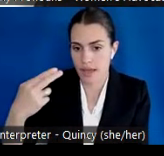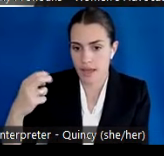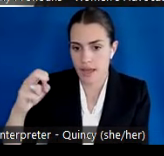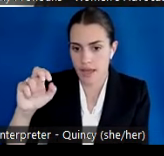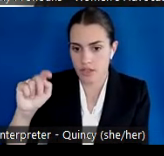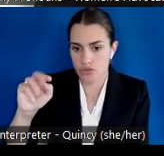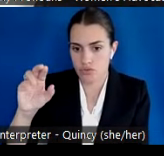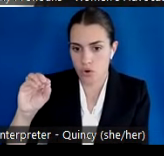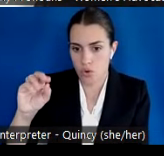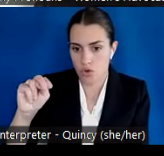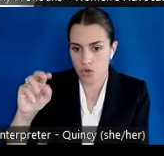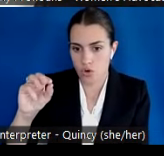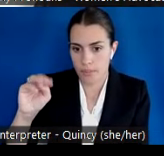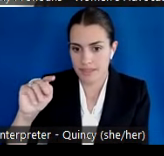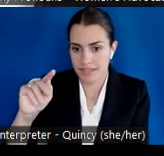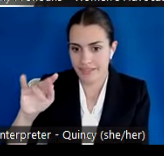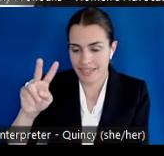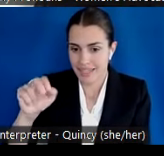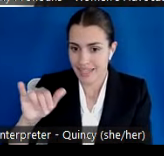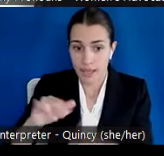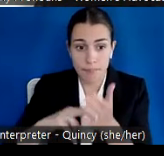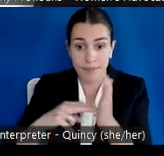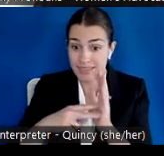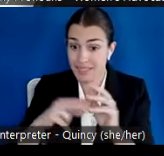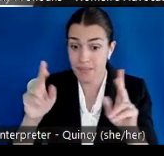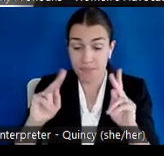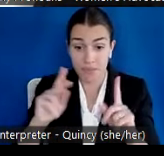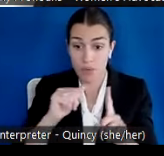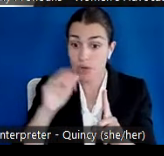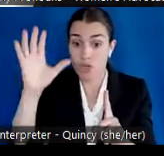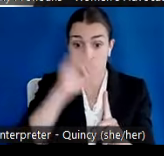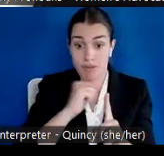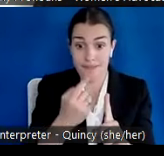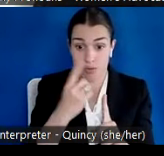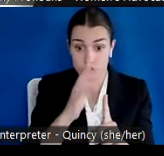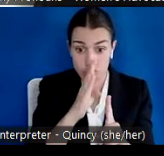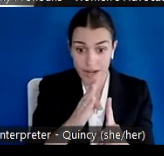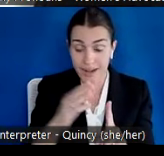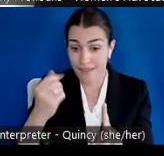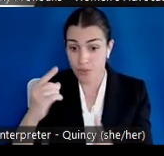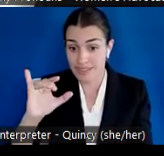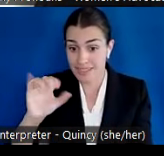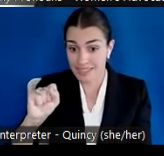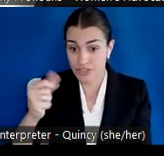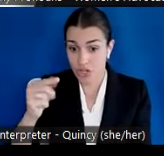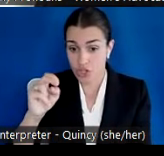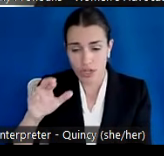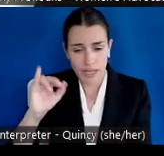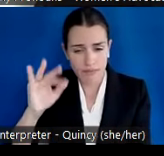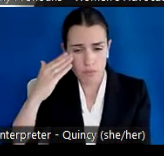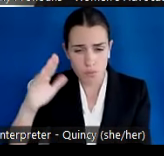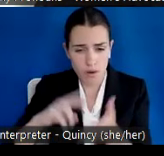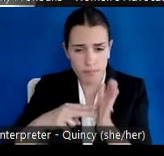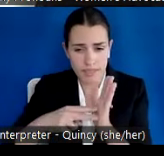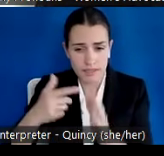and cisgendered. And again, for people who might not be familiar, cisgender means that someone identifies with the sex that they were assigned at birth as their